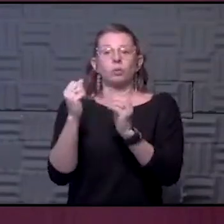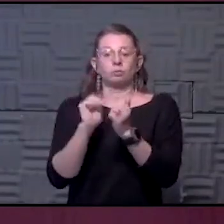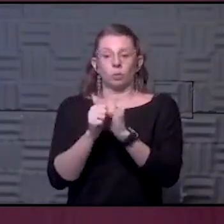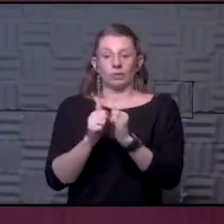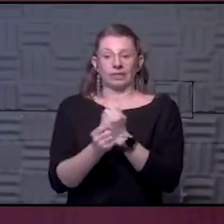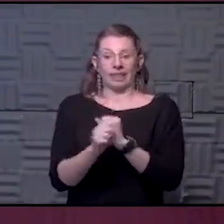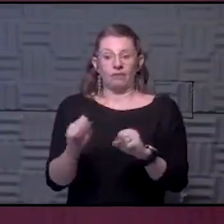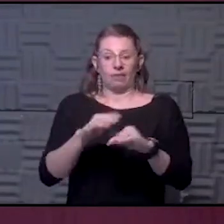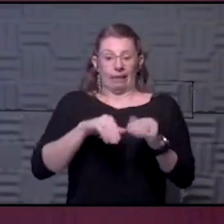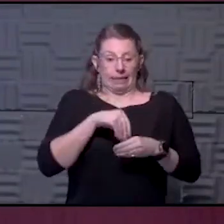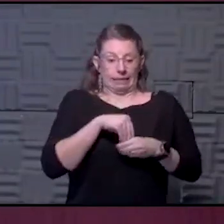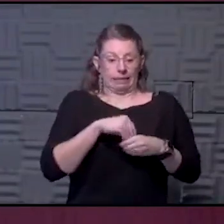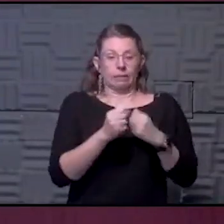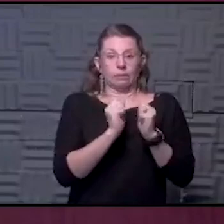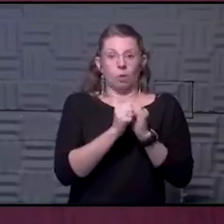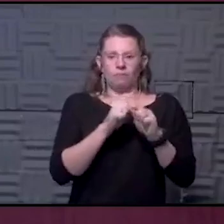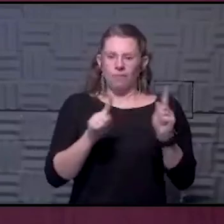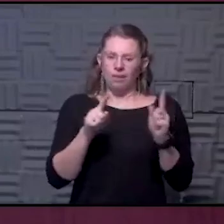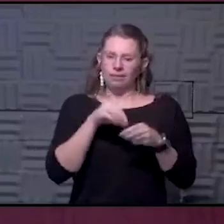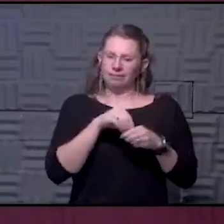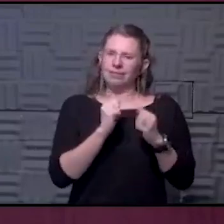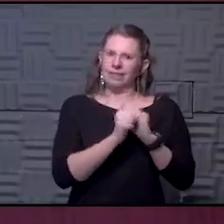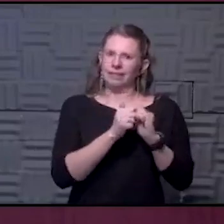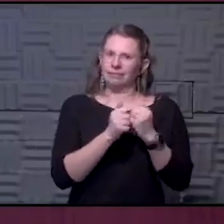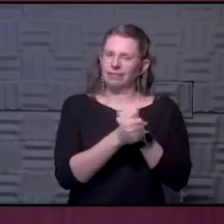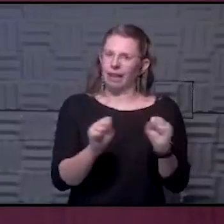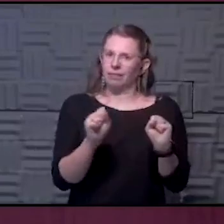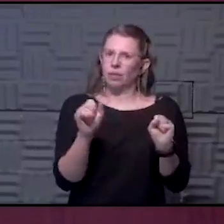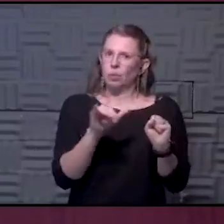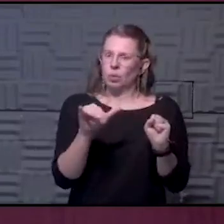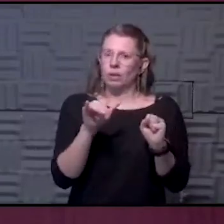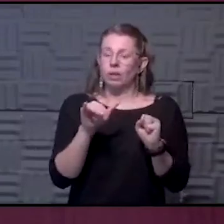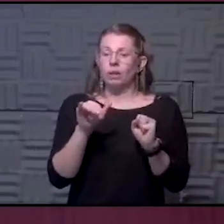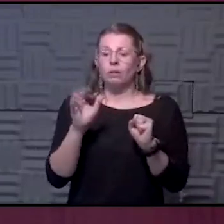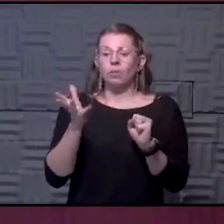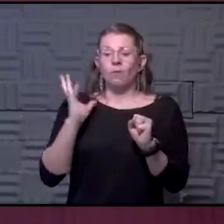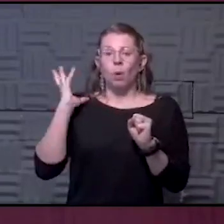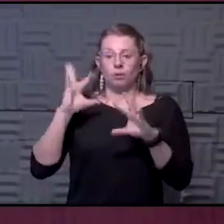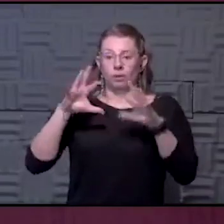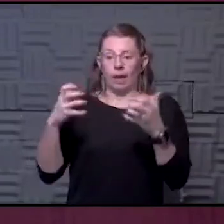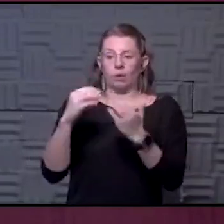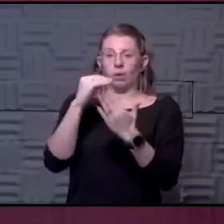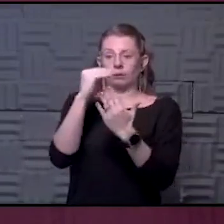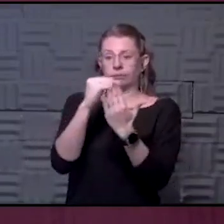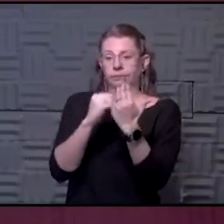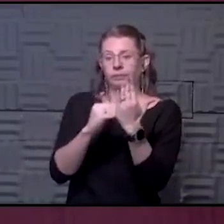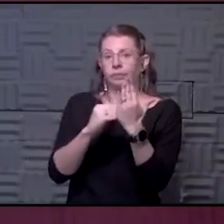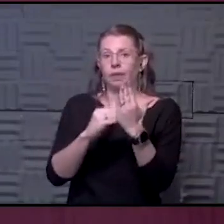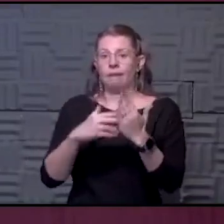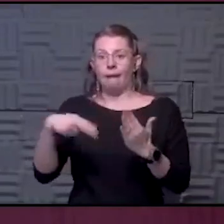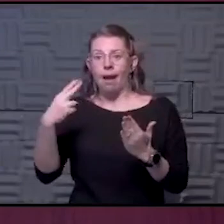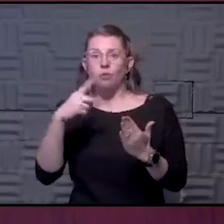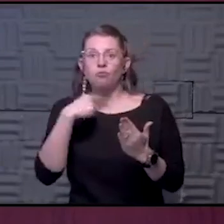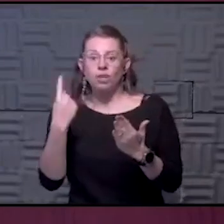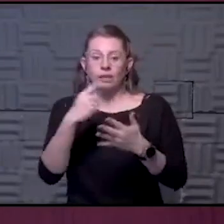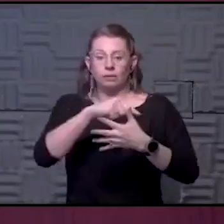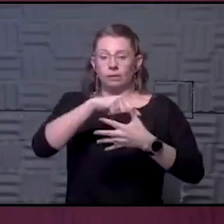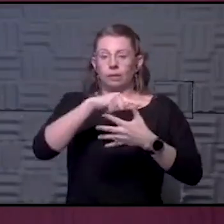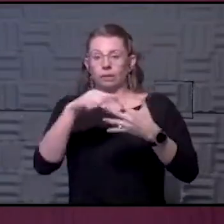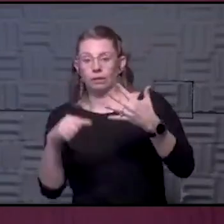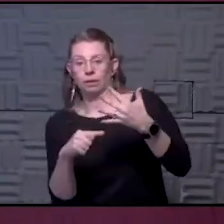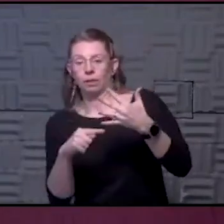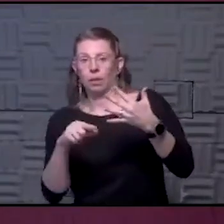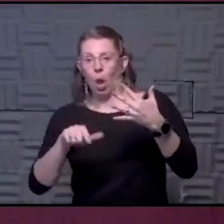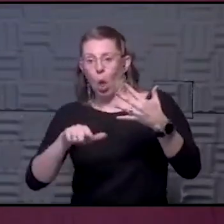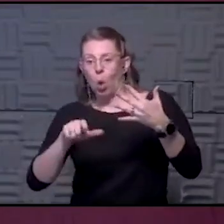but indoor sports can be just as safe. It's interesting, they used to categorize sports as to high risk, medium, and low. And I used to say, don't do